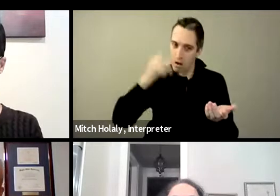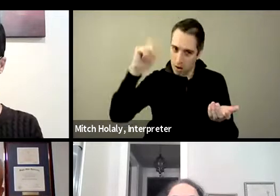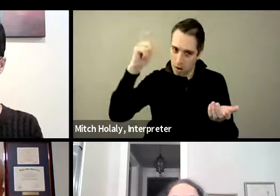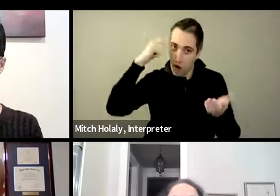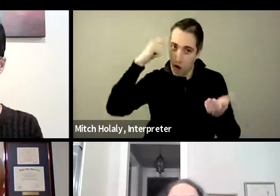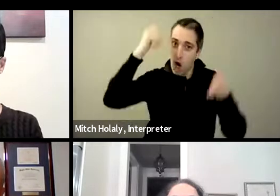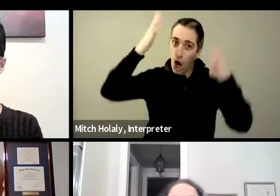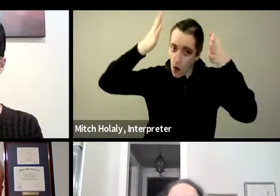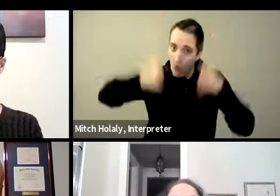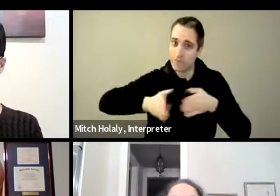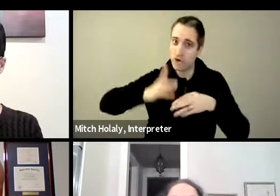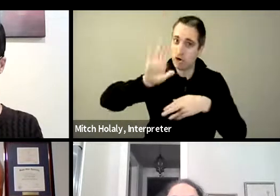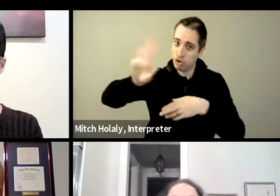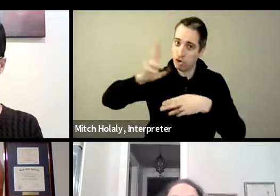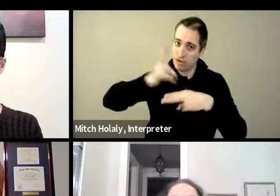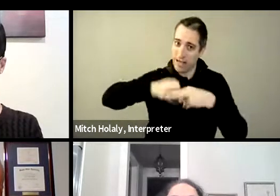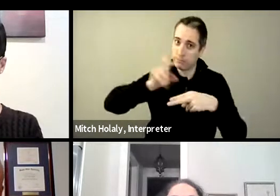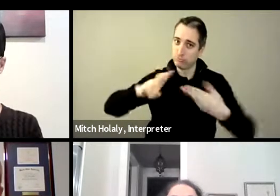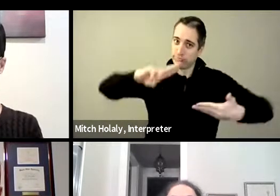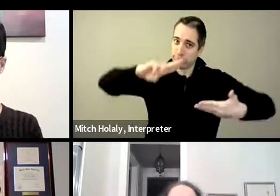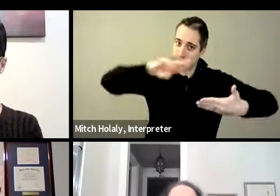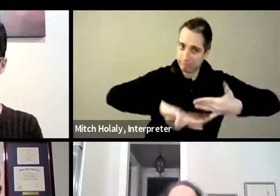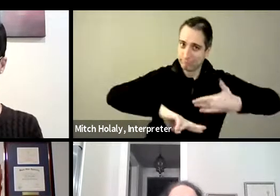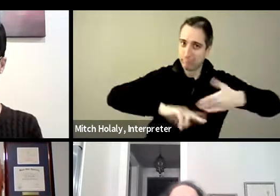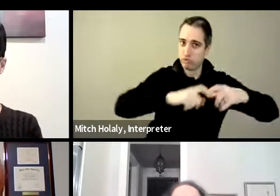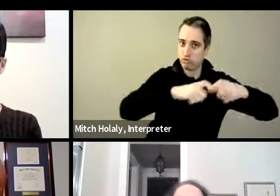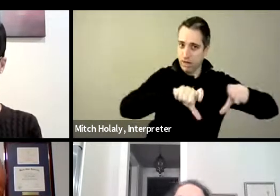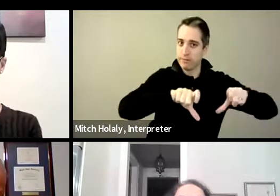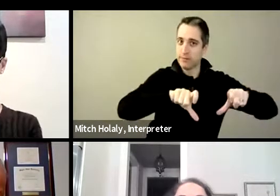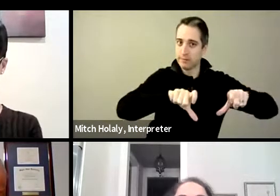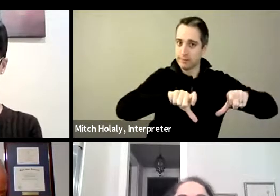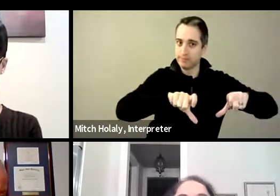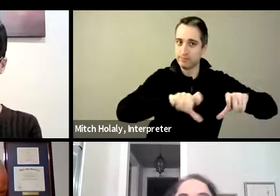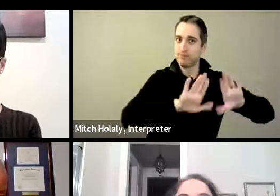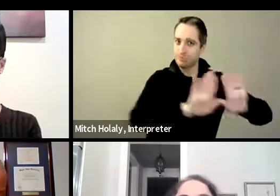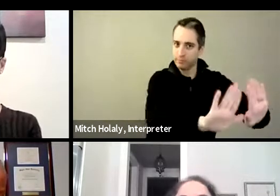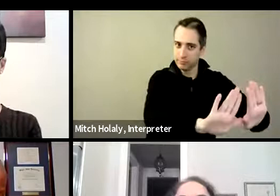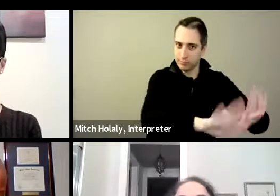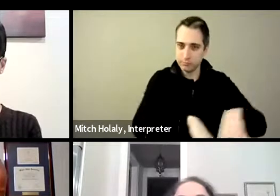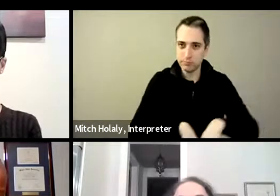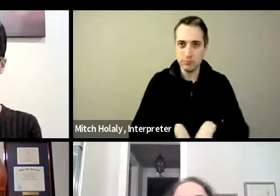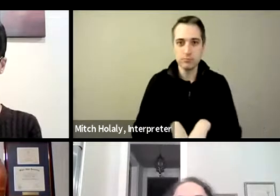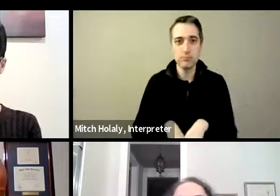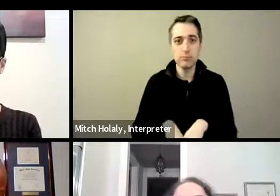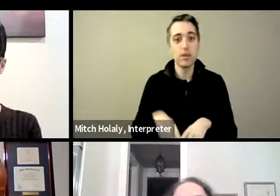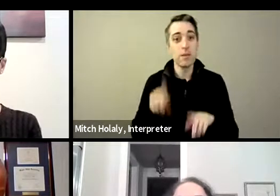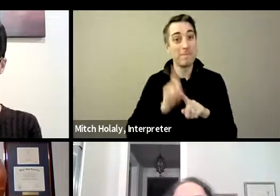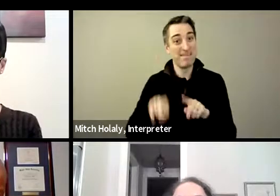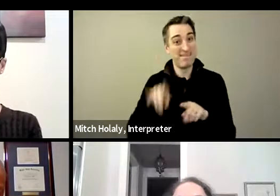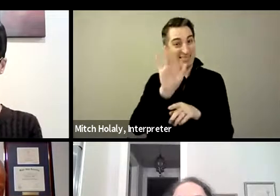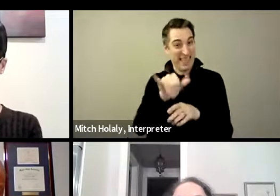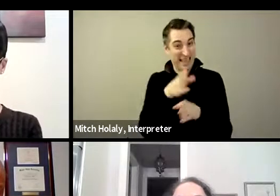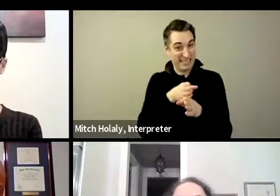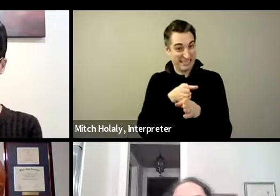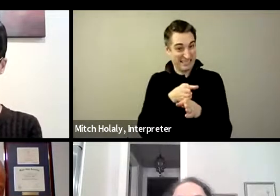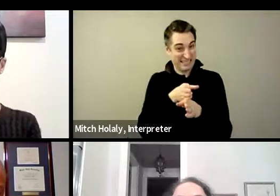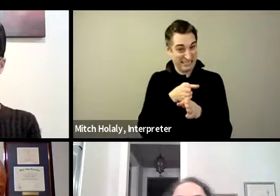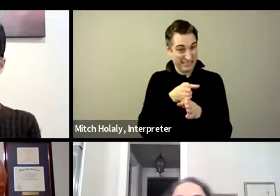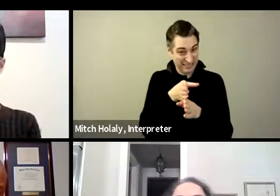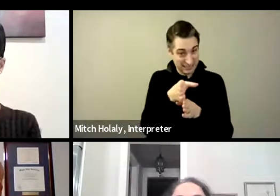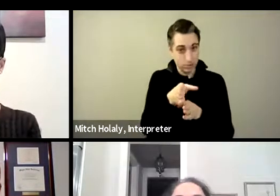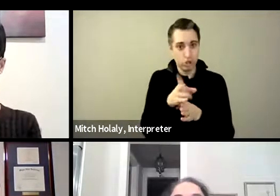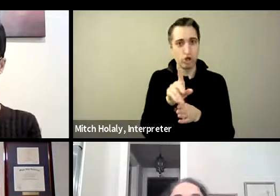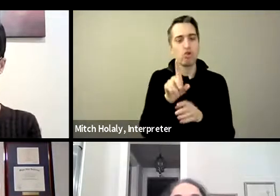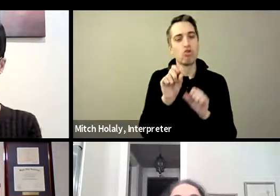thank the governor. That said, that seems to me to be an area of advocacy that